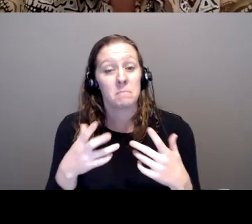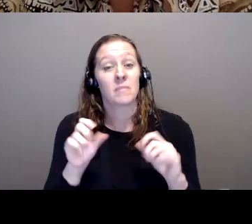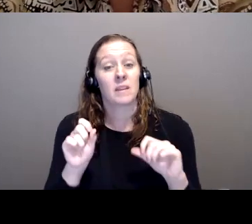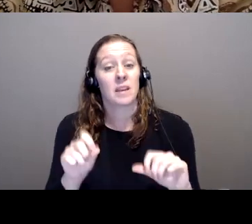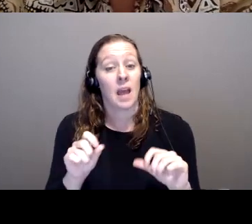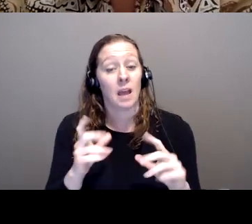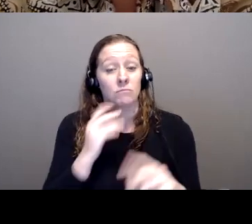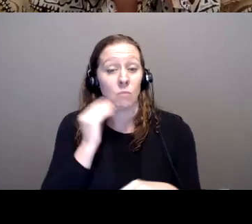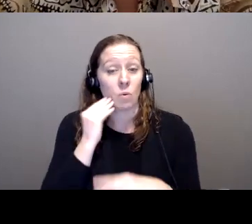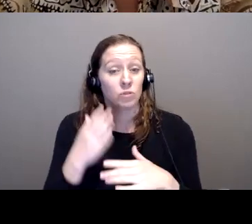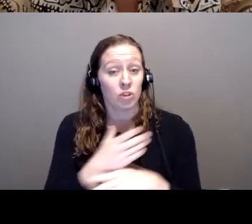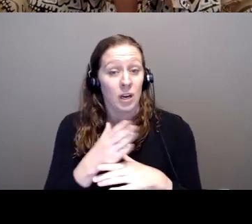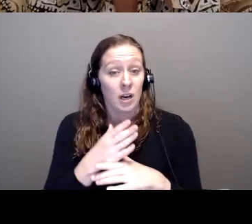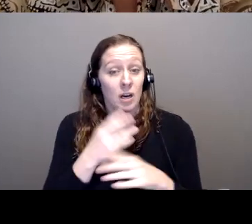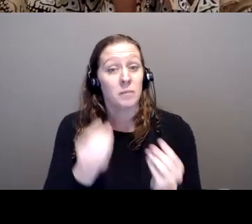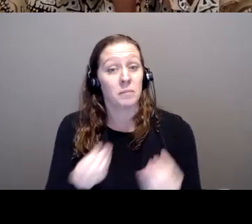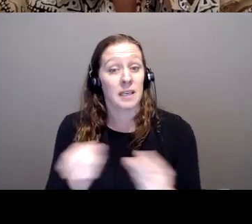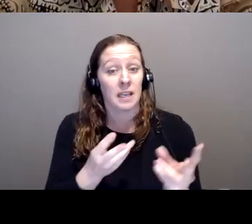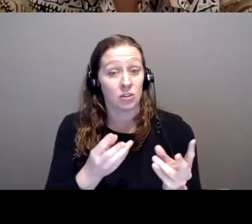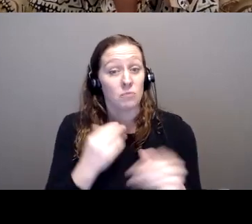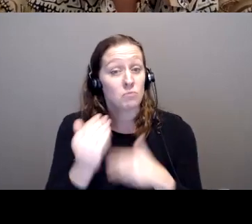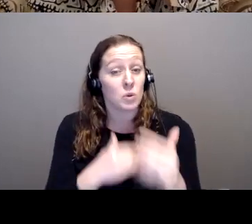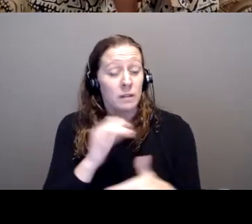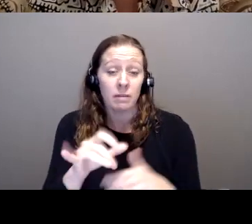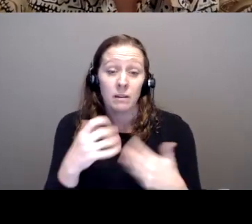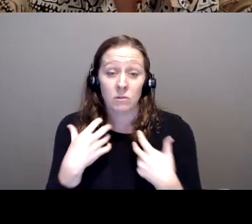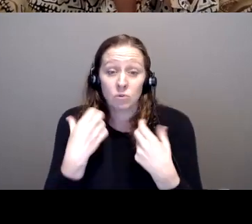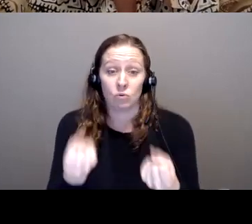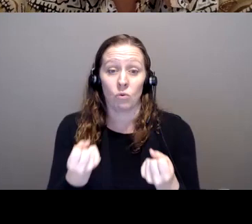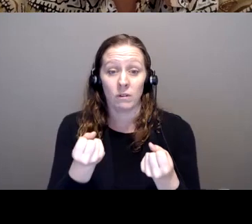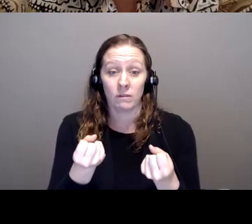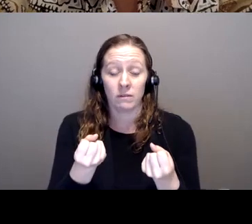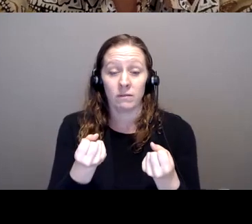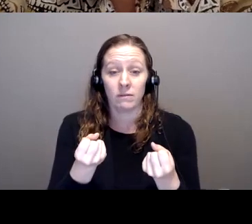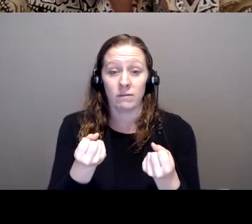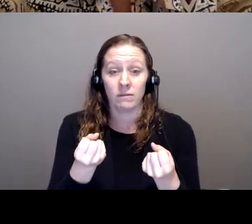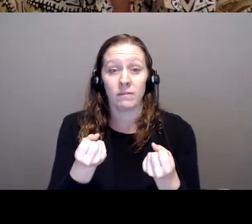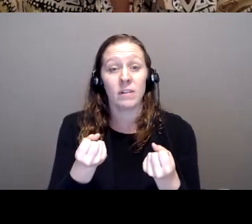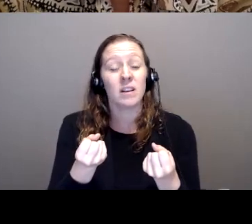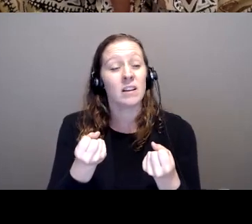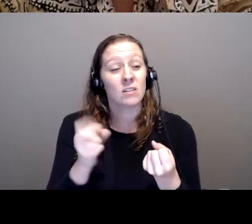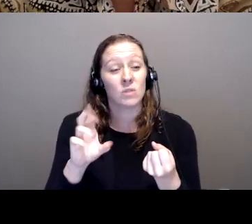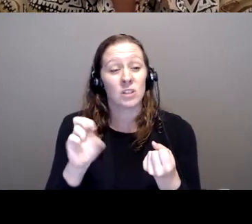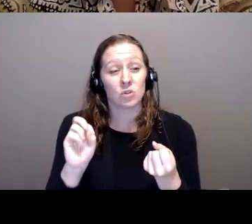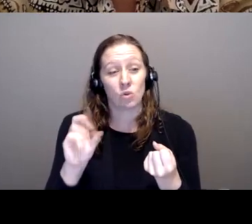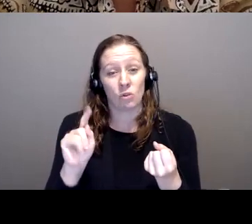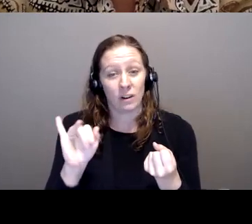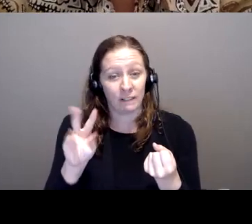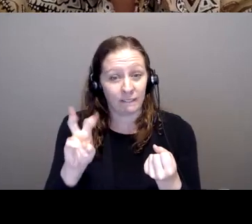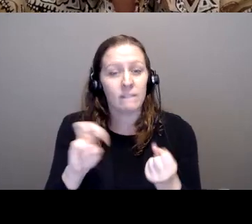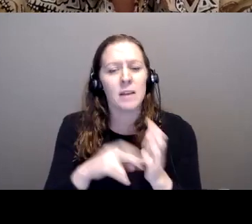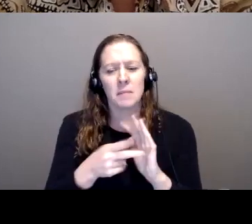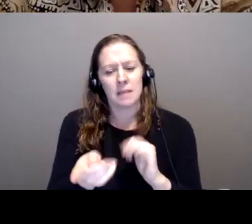mediation process, which is restorative, where we ensure that they can talk about what